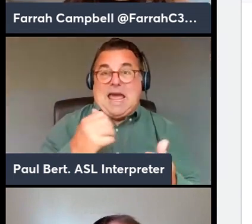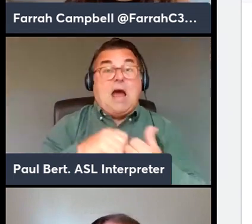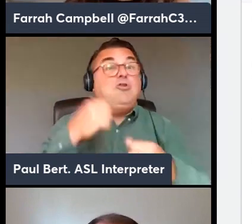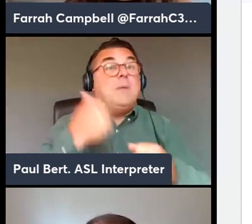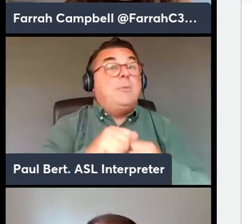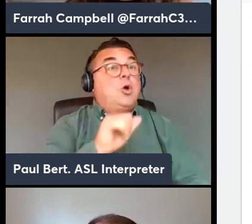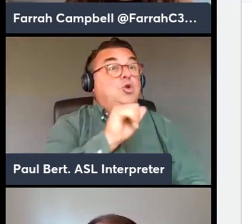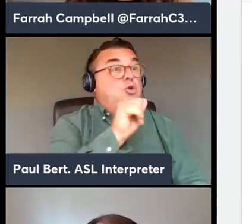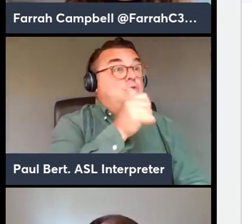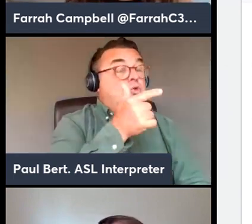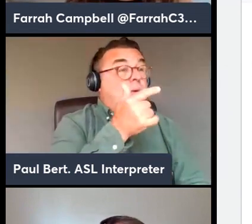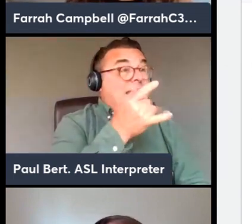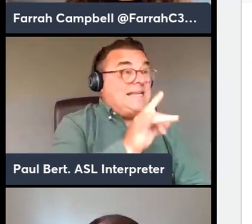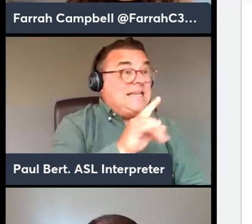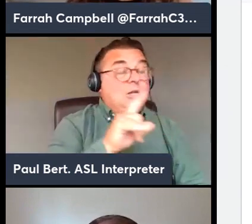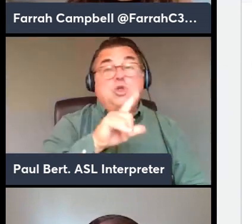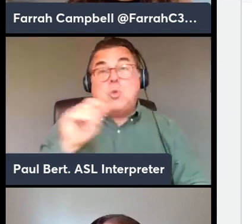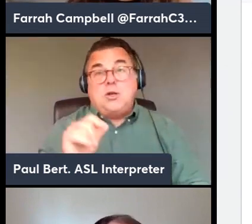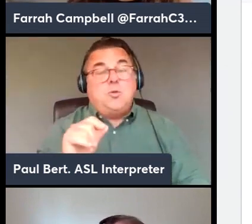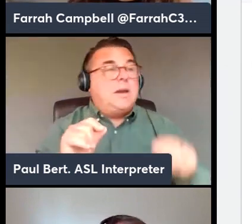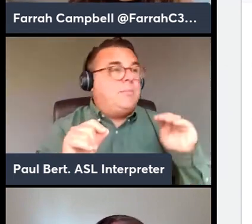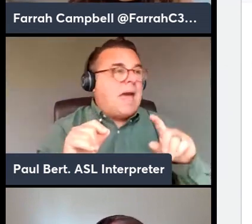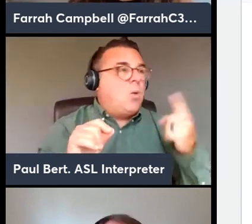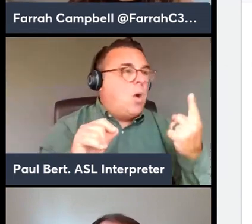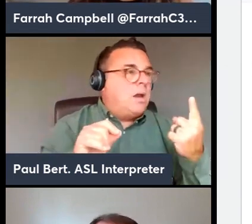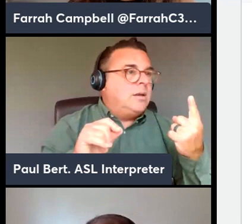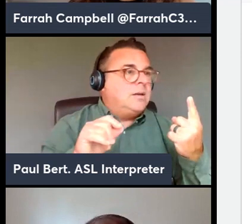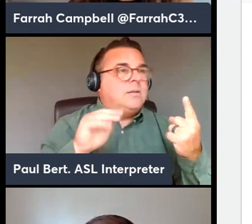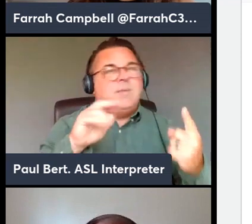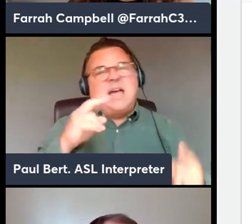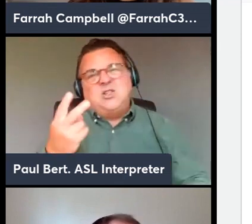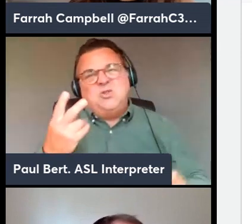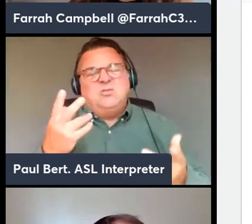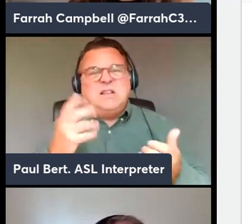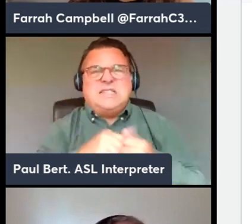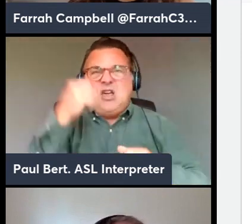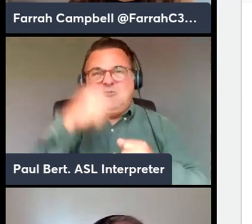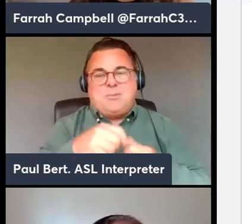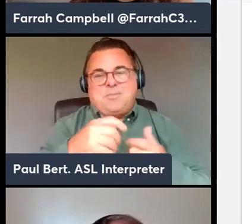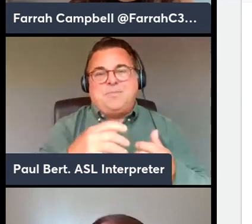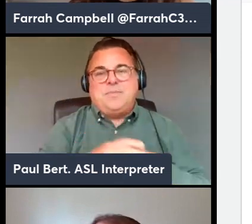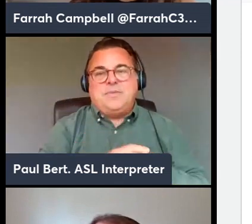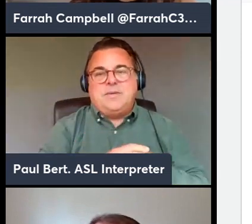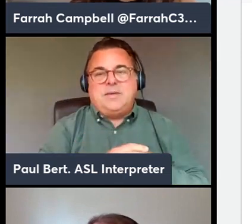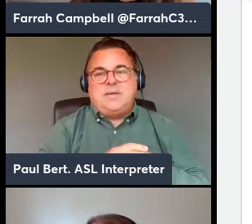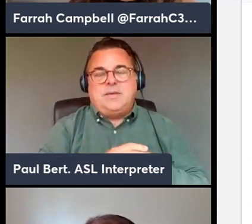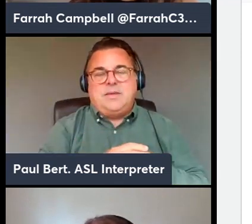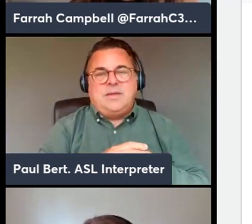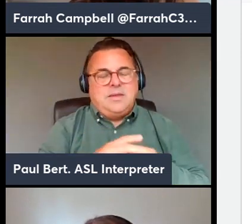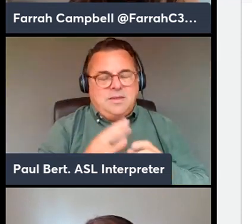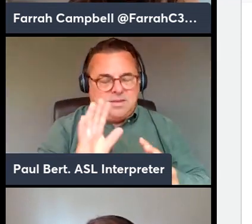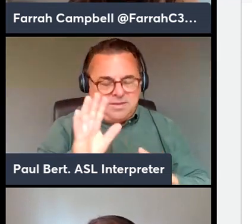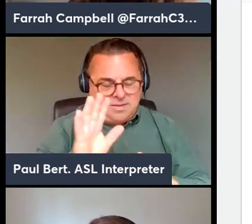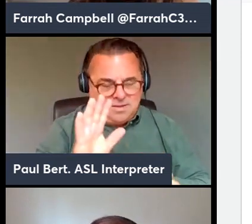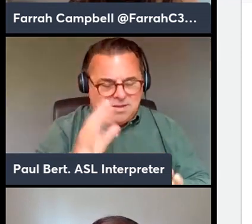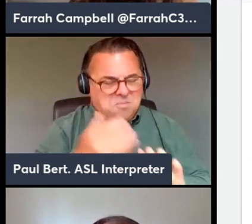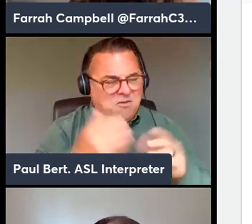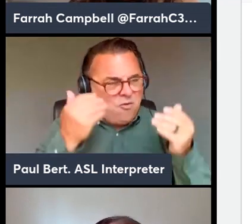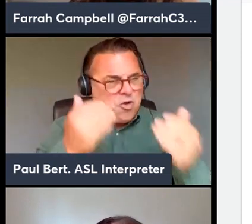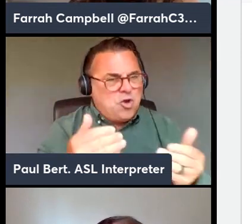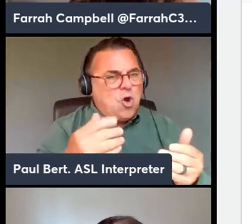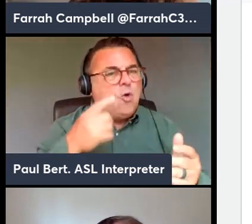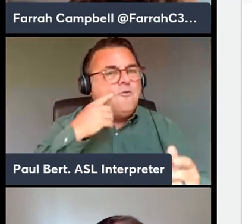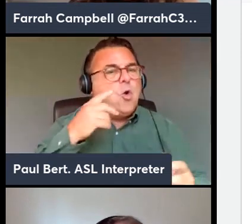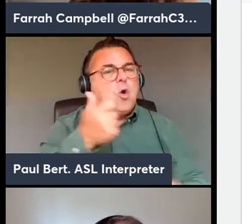2018 Mac Mini or the 2020 Mac Mini, Mac 1, Mac 2, right? x86 M1. So I'm going to go ahead. To be clear, before you go further on for viewers,